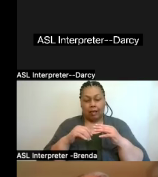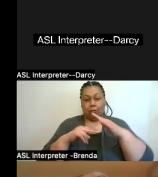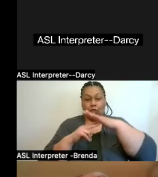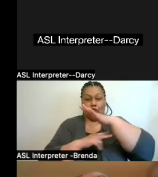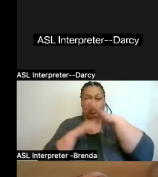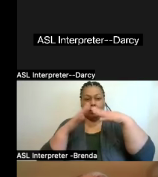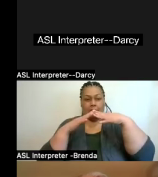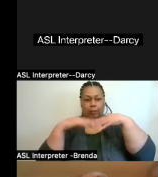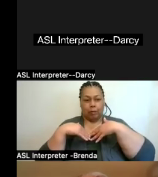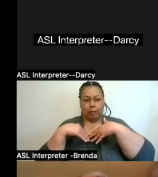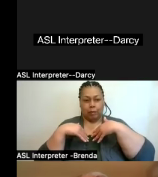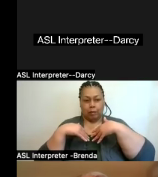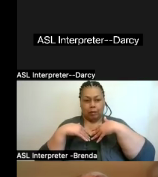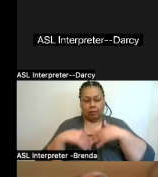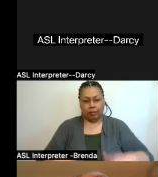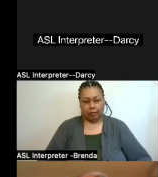bridges.